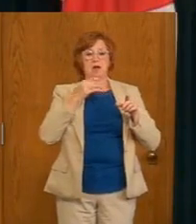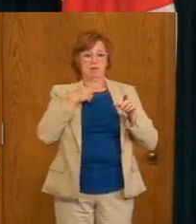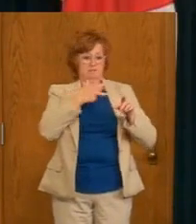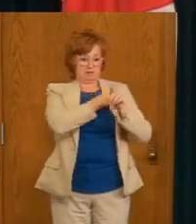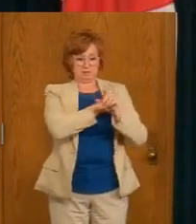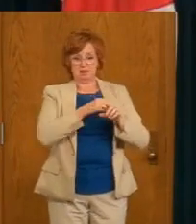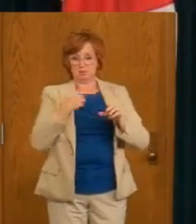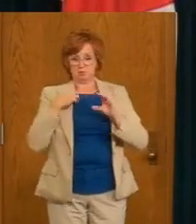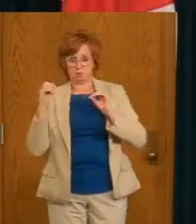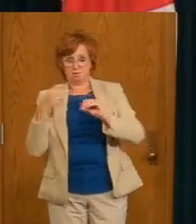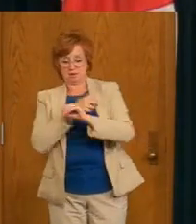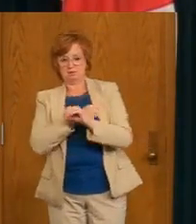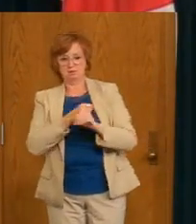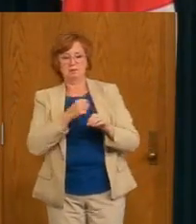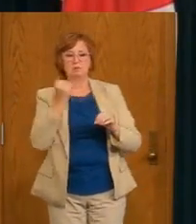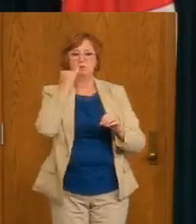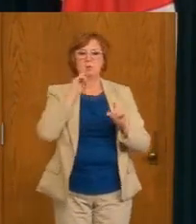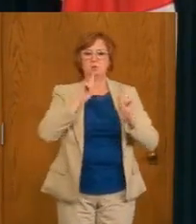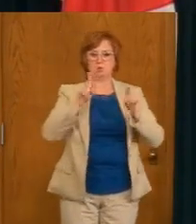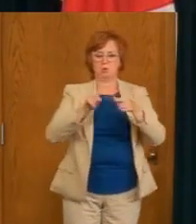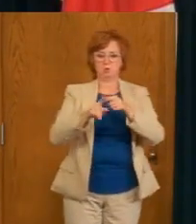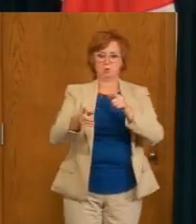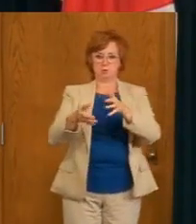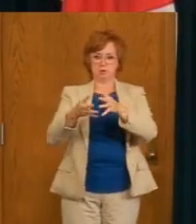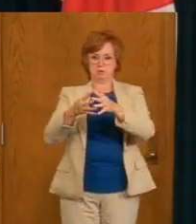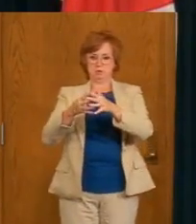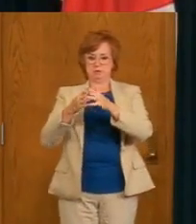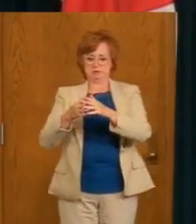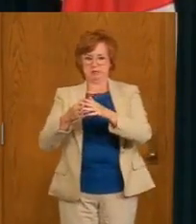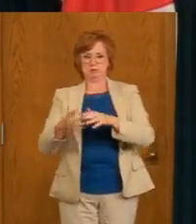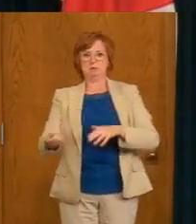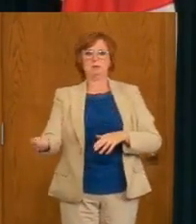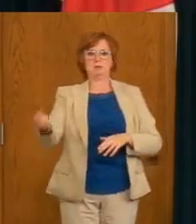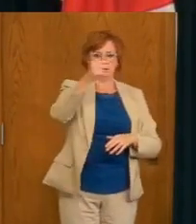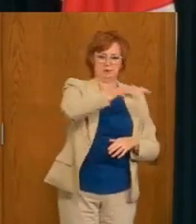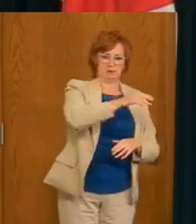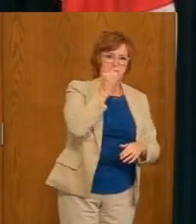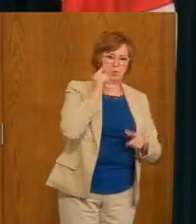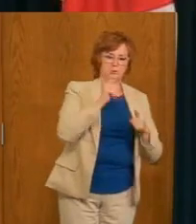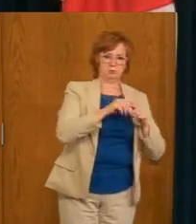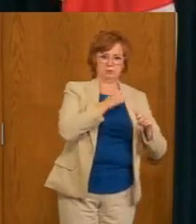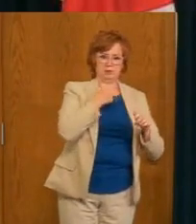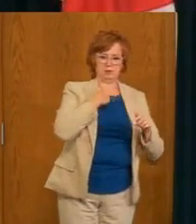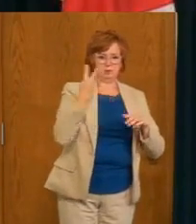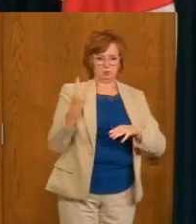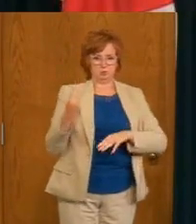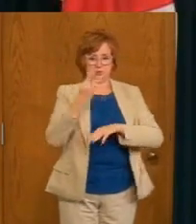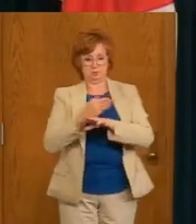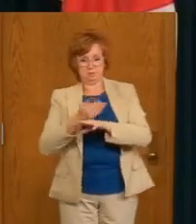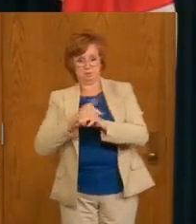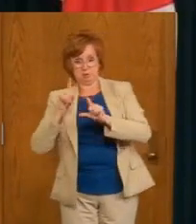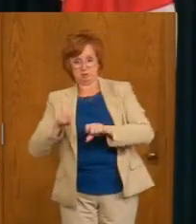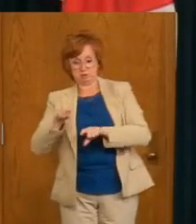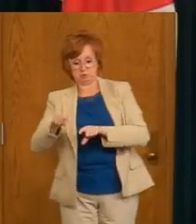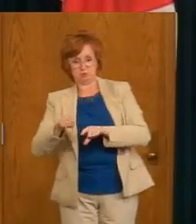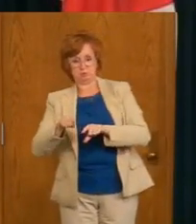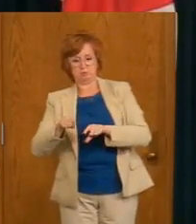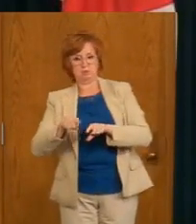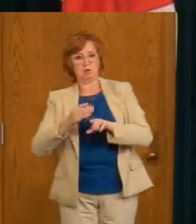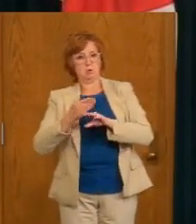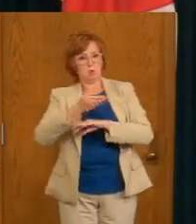a stronger recommendation to again start wearing masks, especially if you're unvaccinated in crowded indoor settings. We aren't there